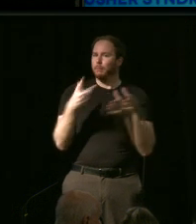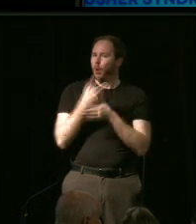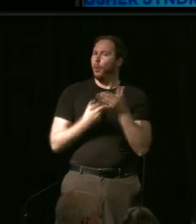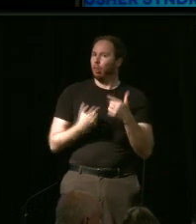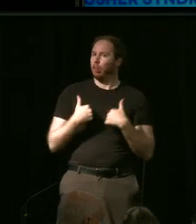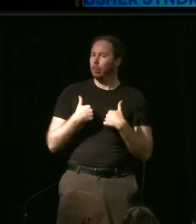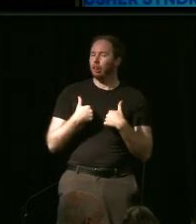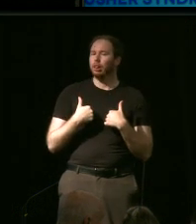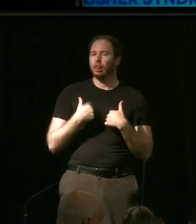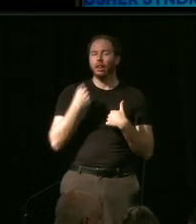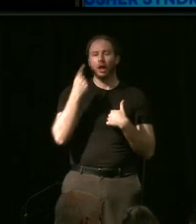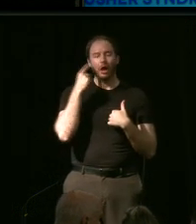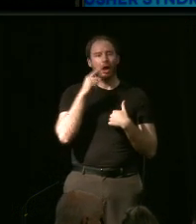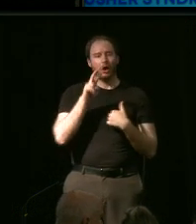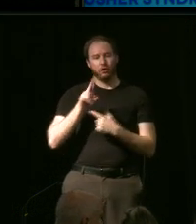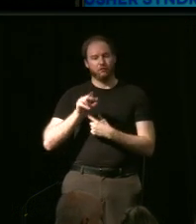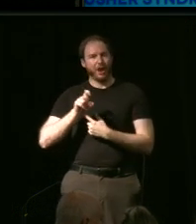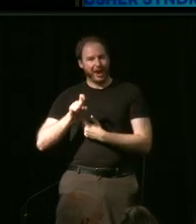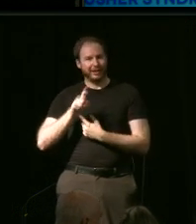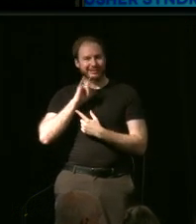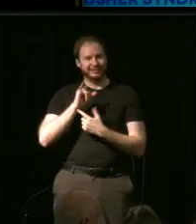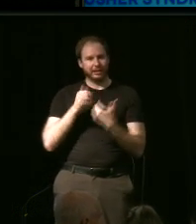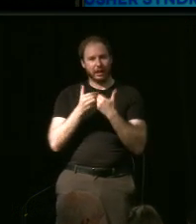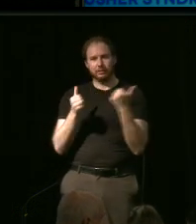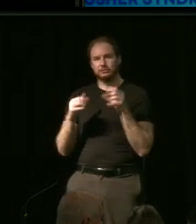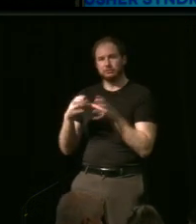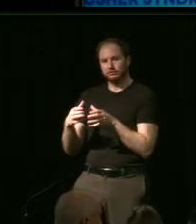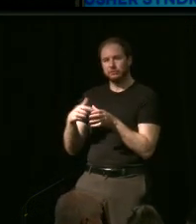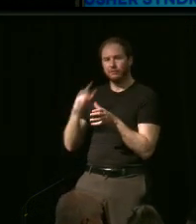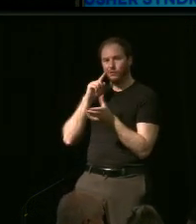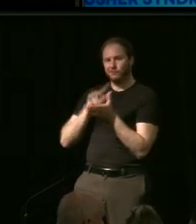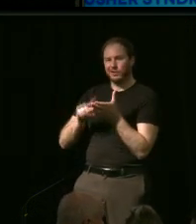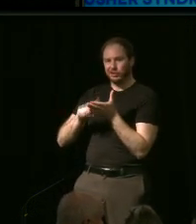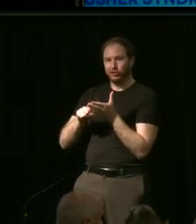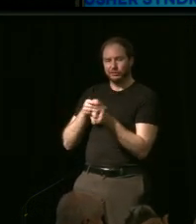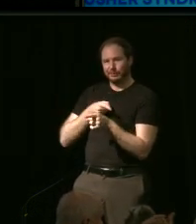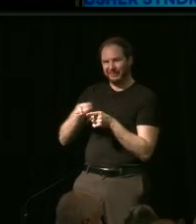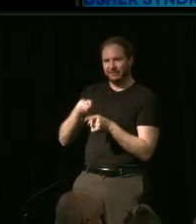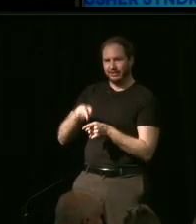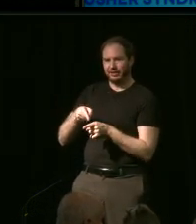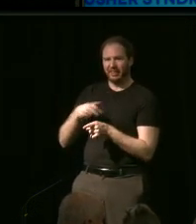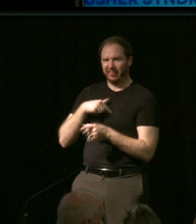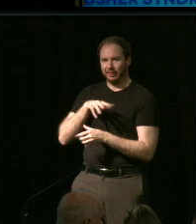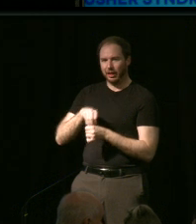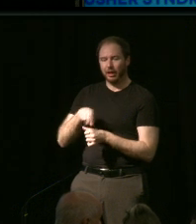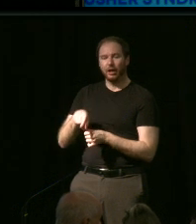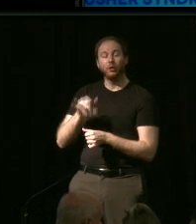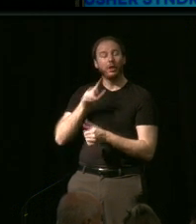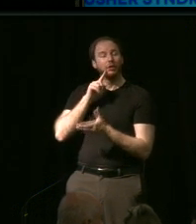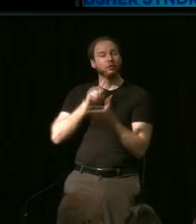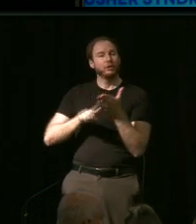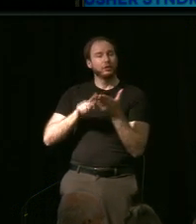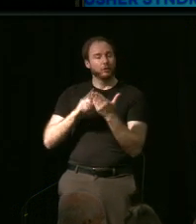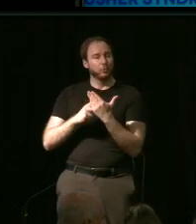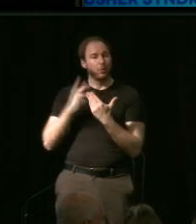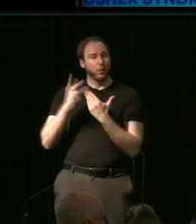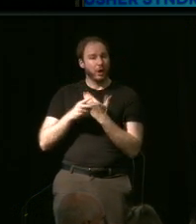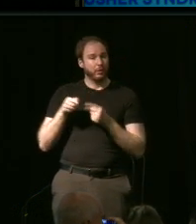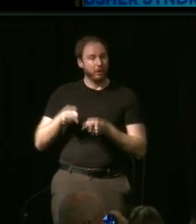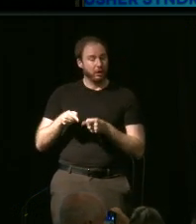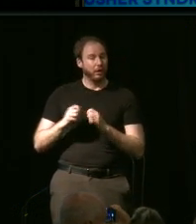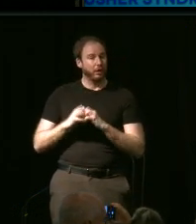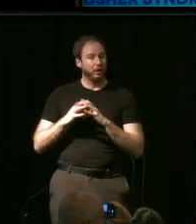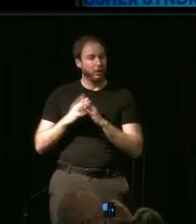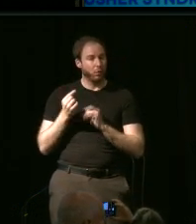Both. RareX is just our research program. So our research program really